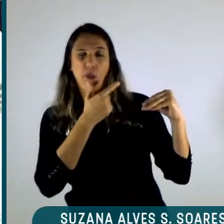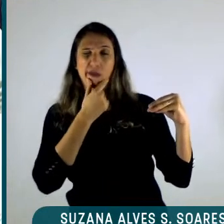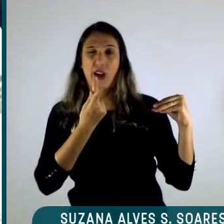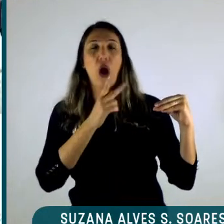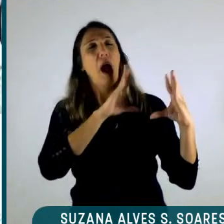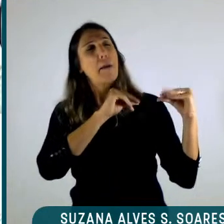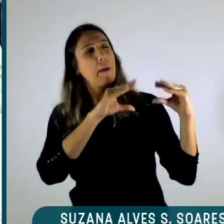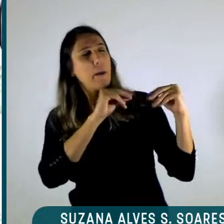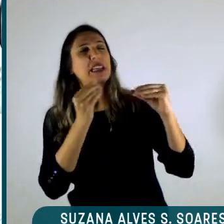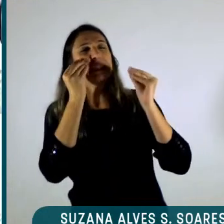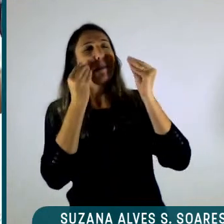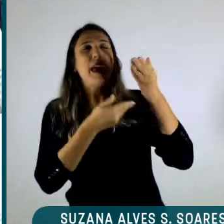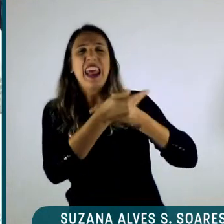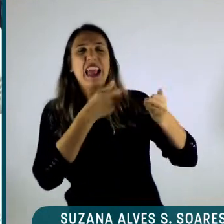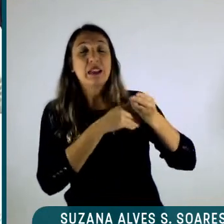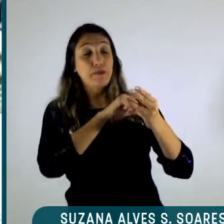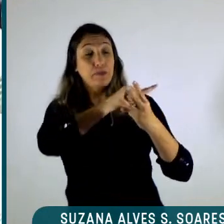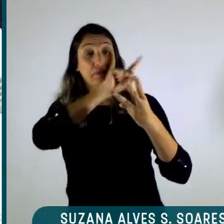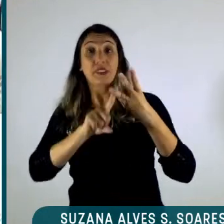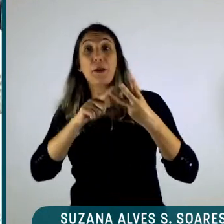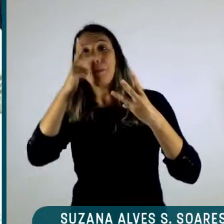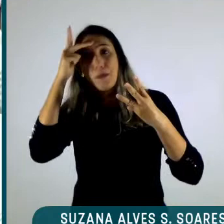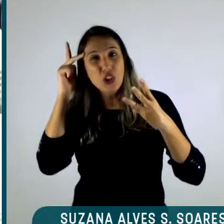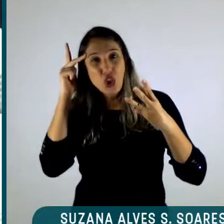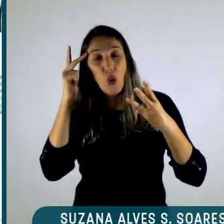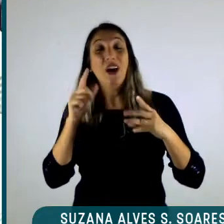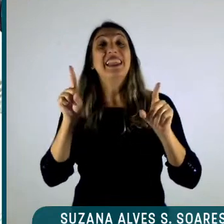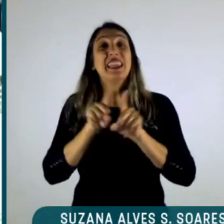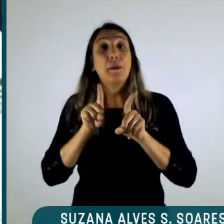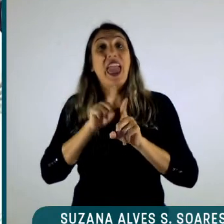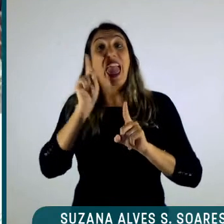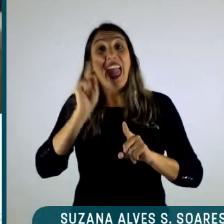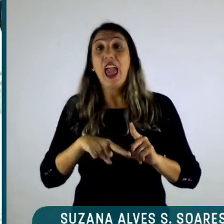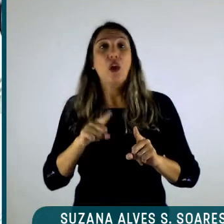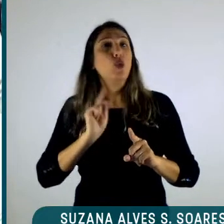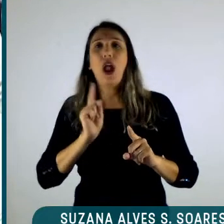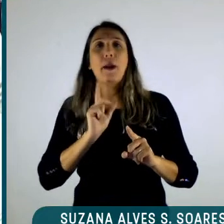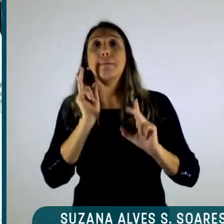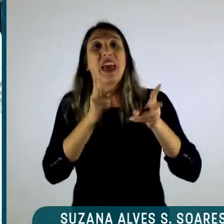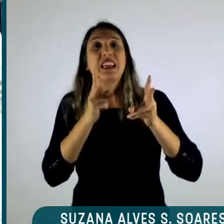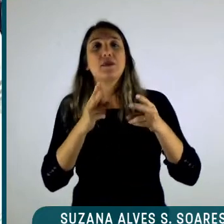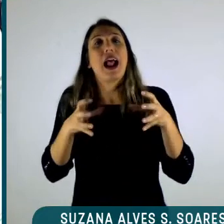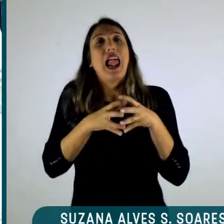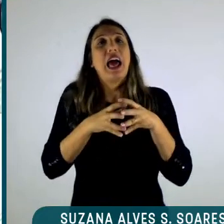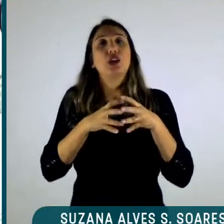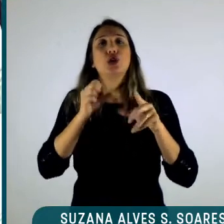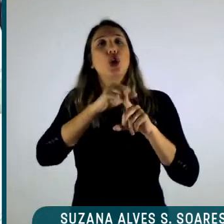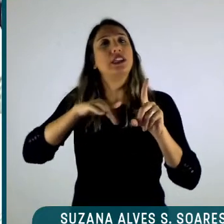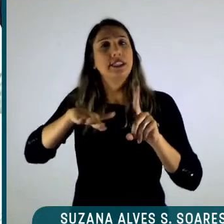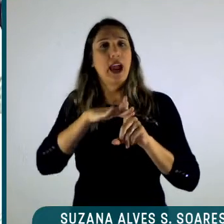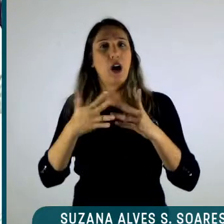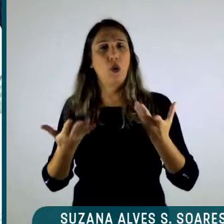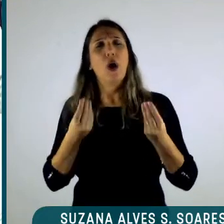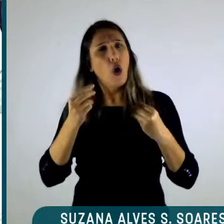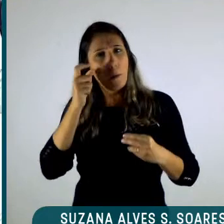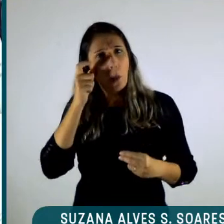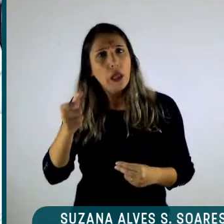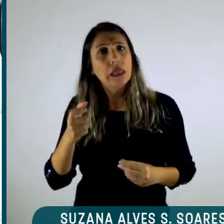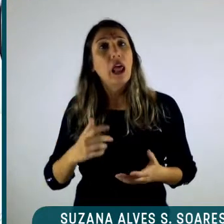lot. We exchanged experiences. And the third one was someone who was not from the same social